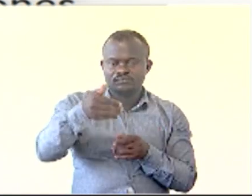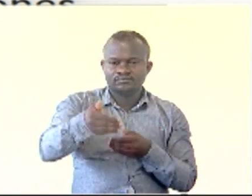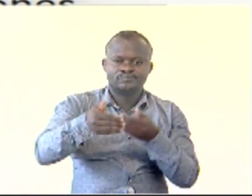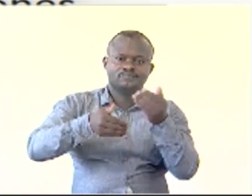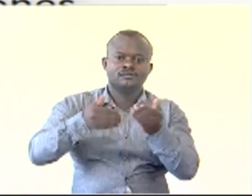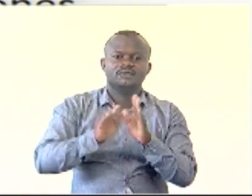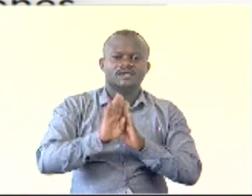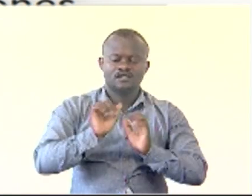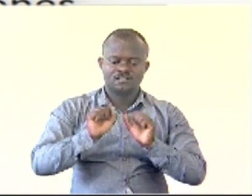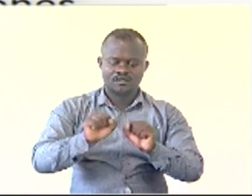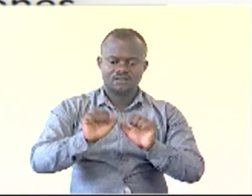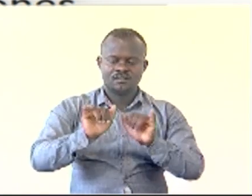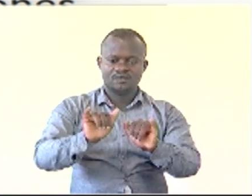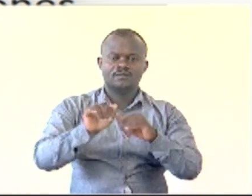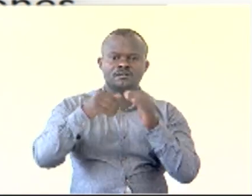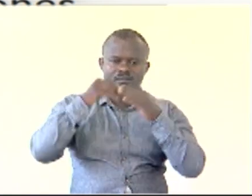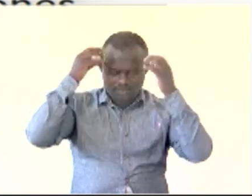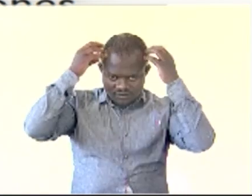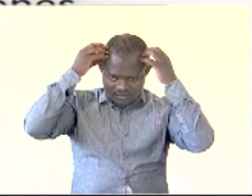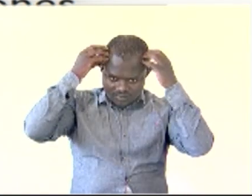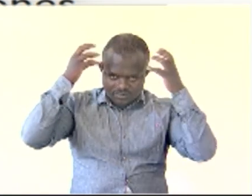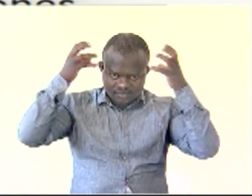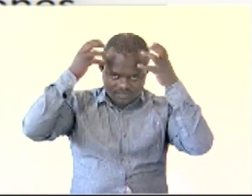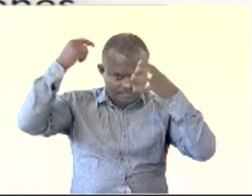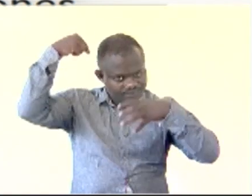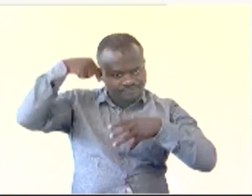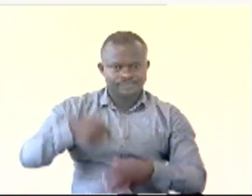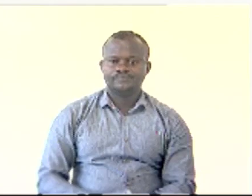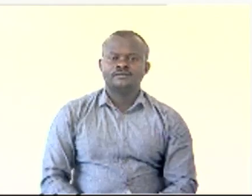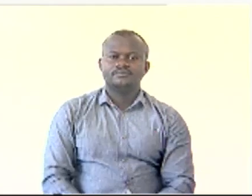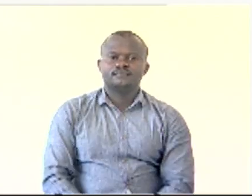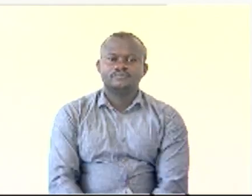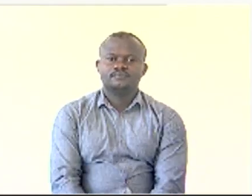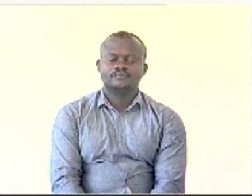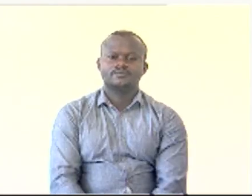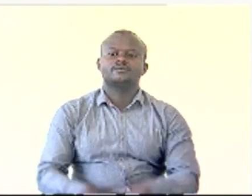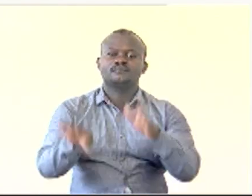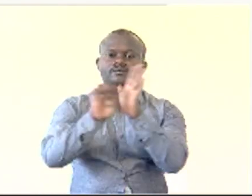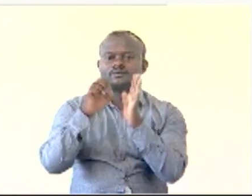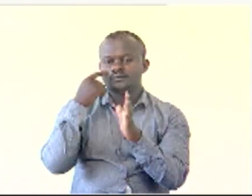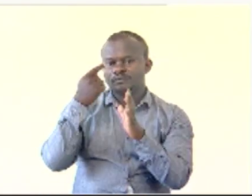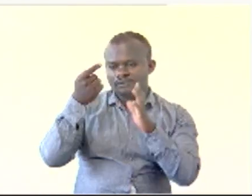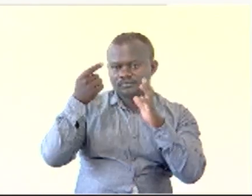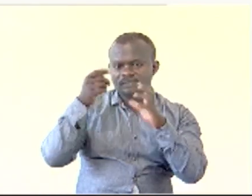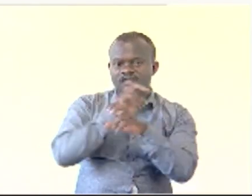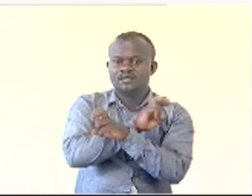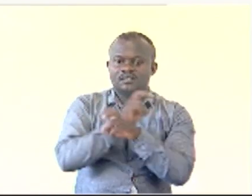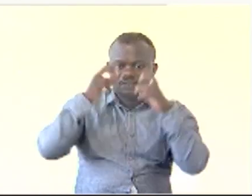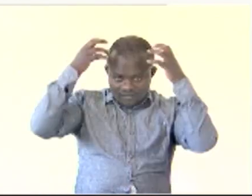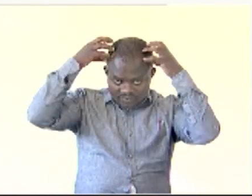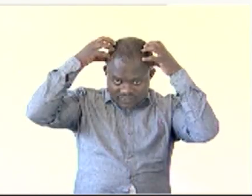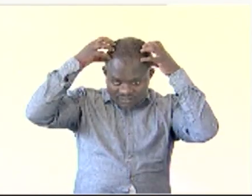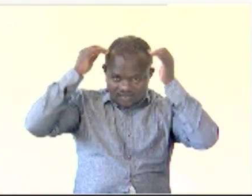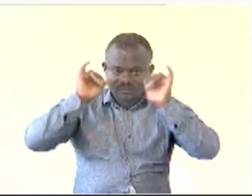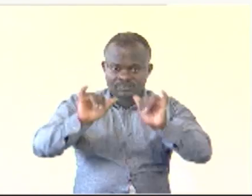increase stability between the bones and the dense fibrous tissues. These are the bones I talked about, fixed.